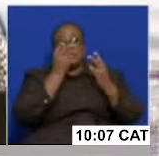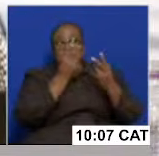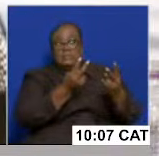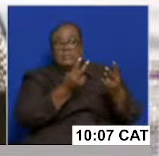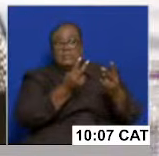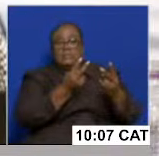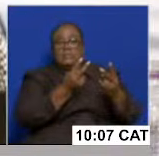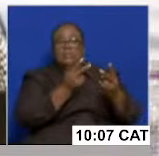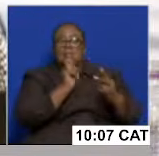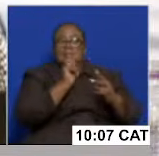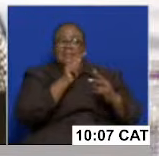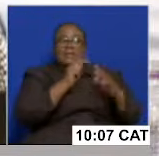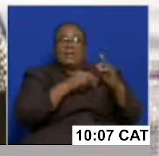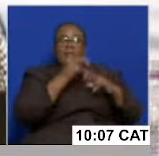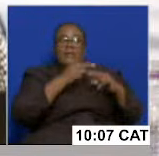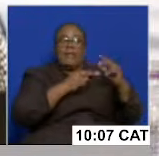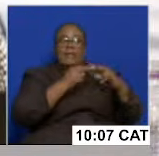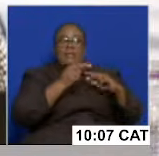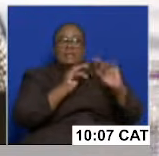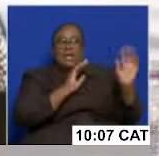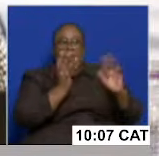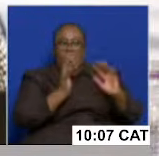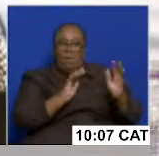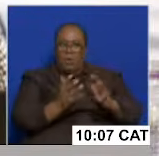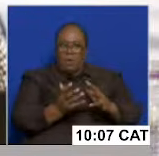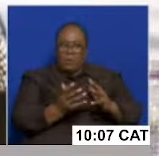apartment block or the block of flats looked. Is that correct?